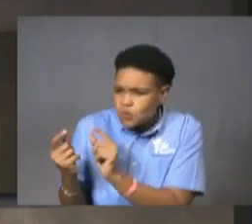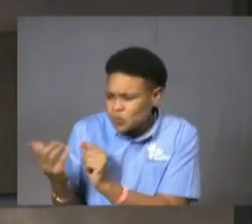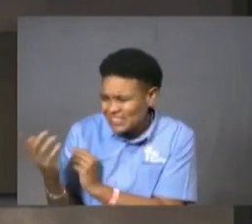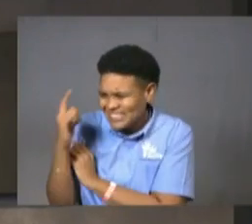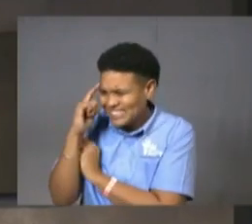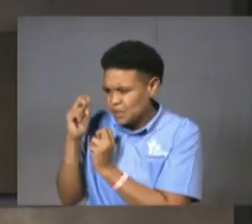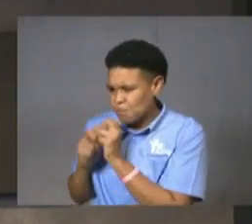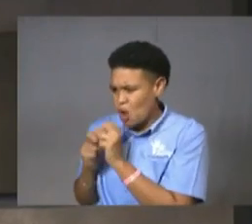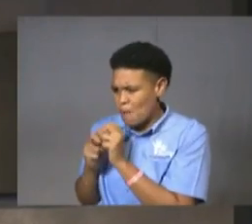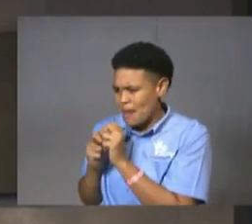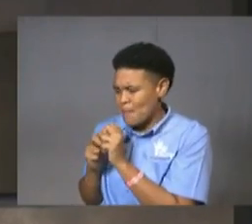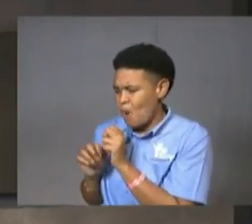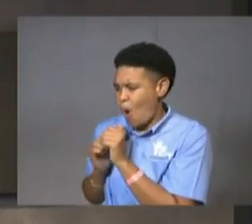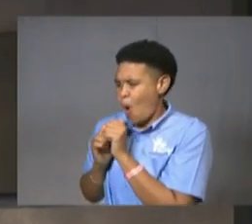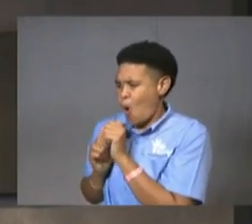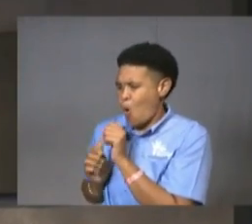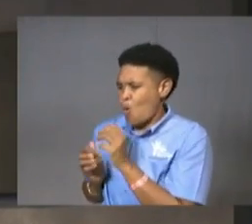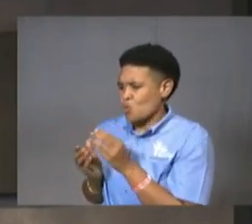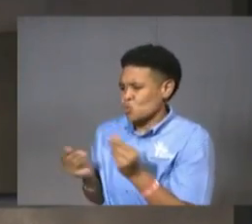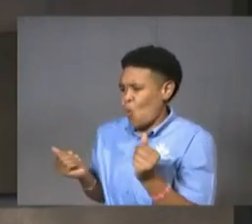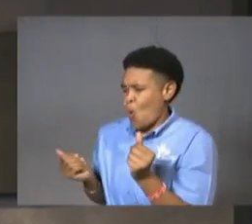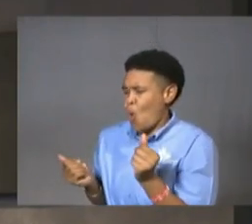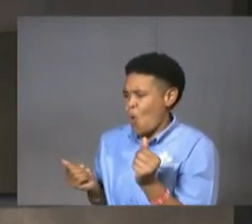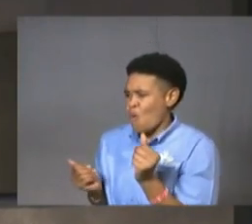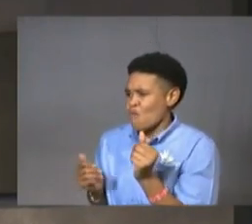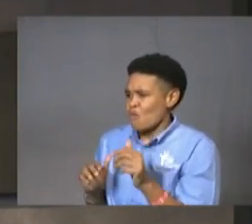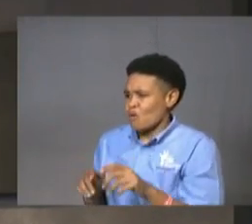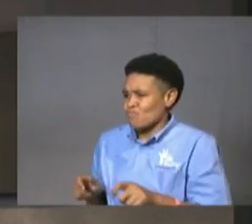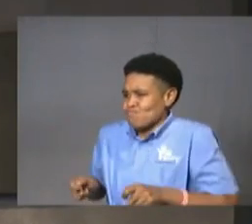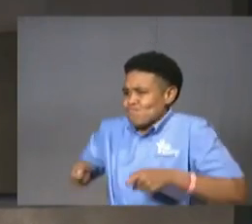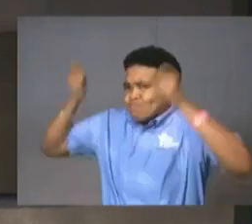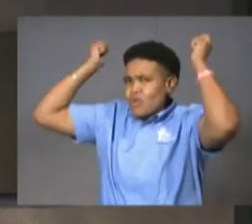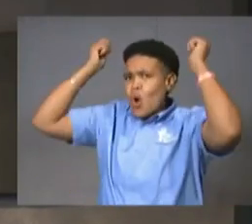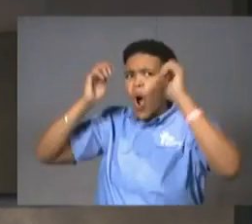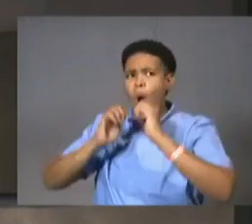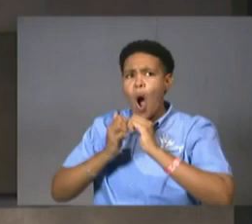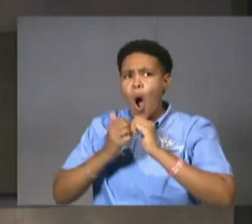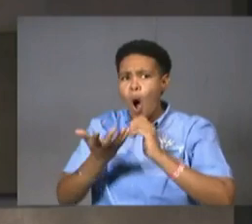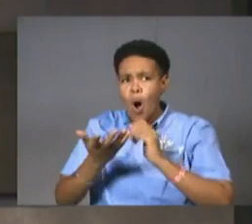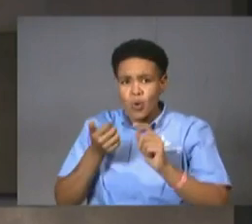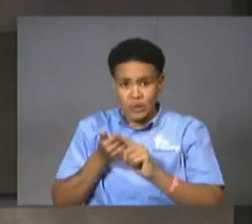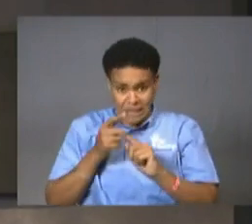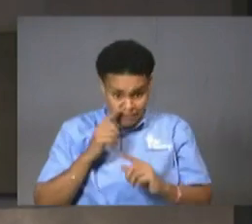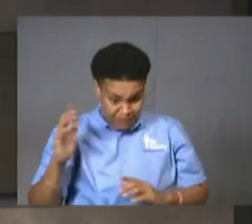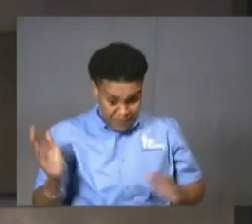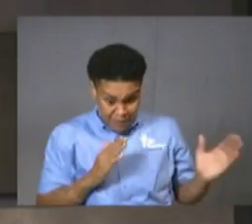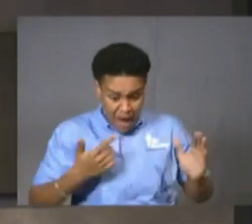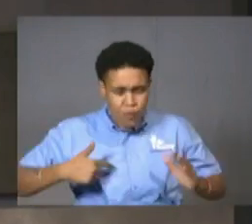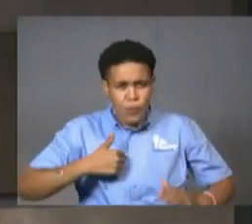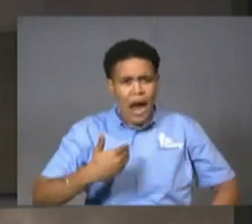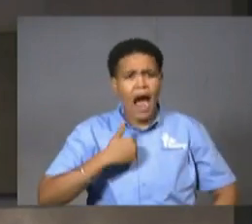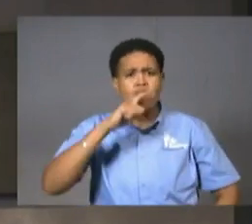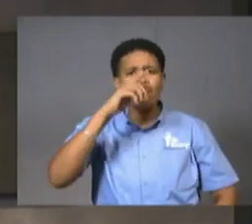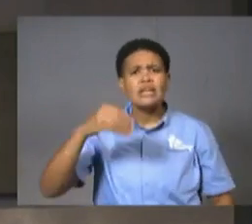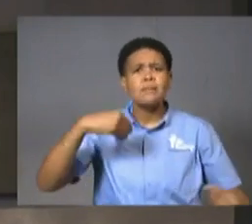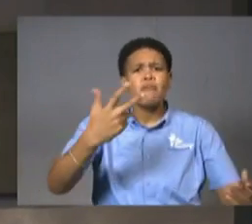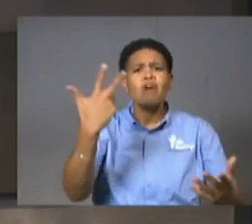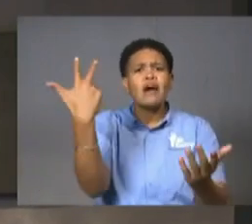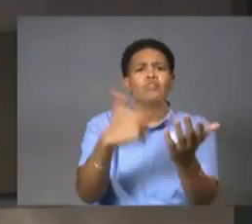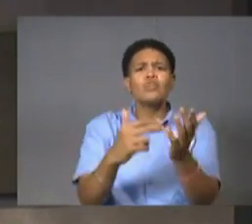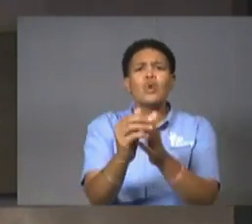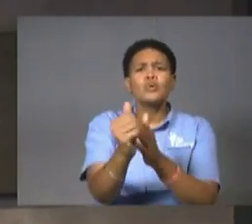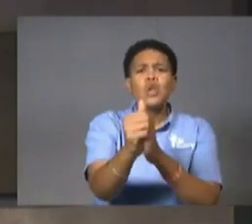problem. The quality living plan that we have to provide